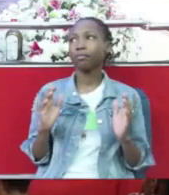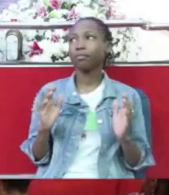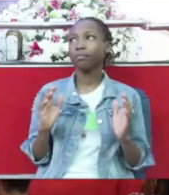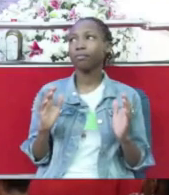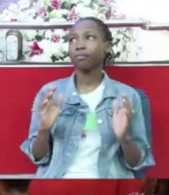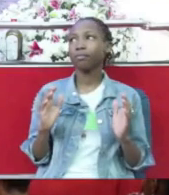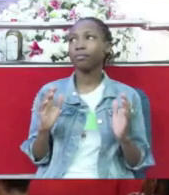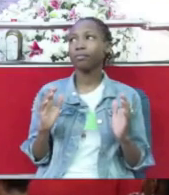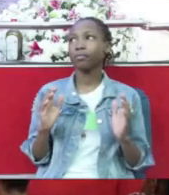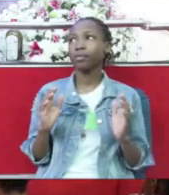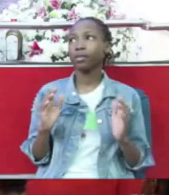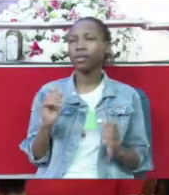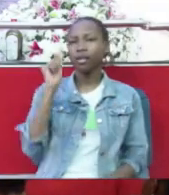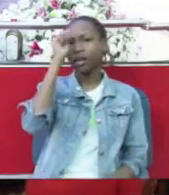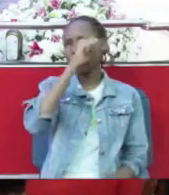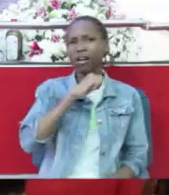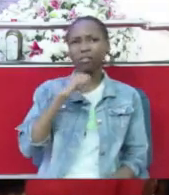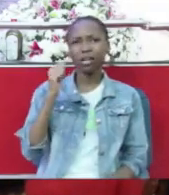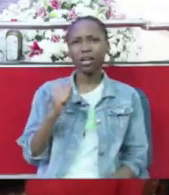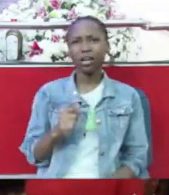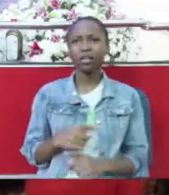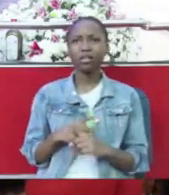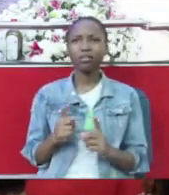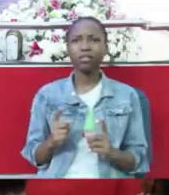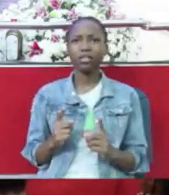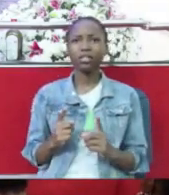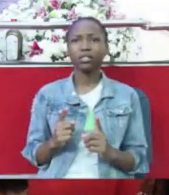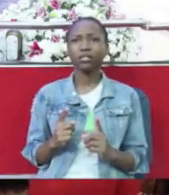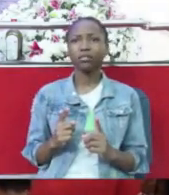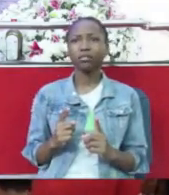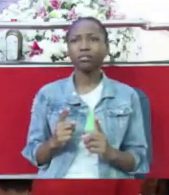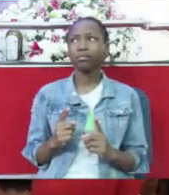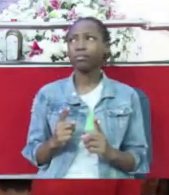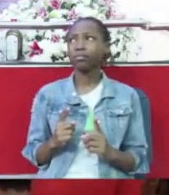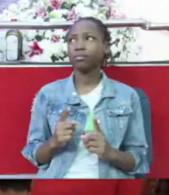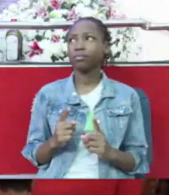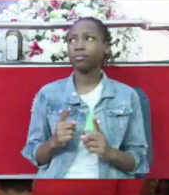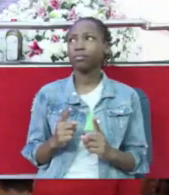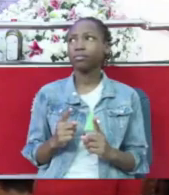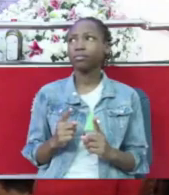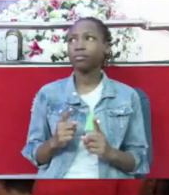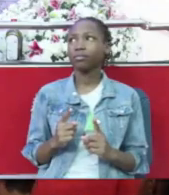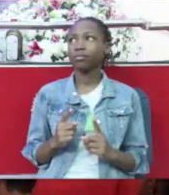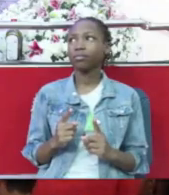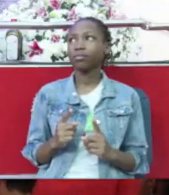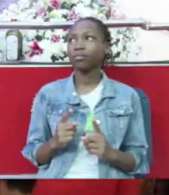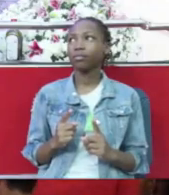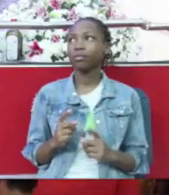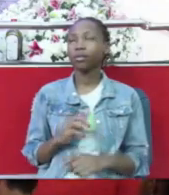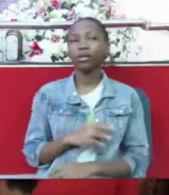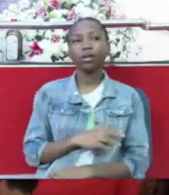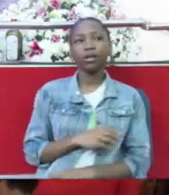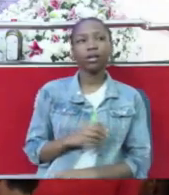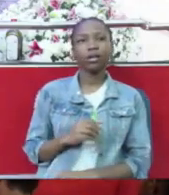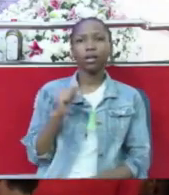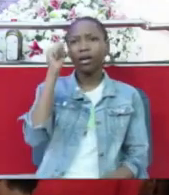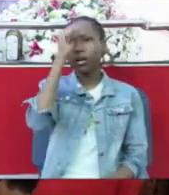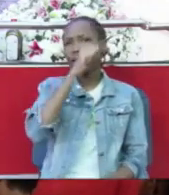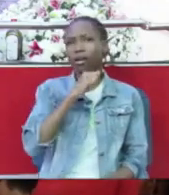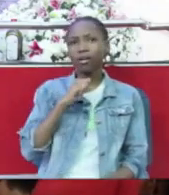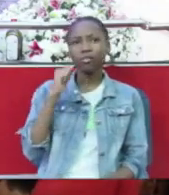in Africa the picture is a bit different. Lakini Afrika, so Africa becomes tazamo ni tofauti. And with Africa being the